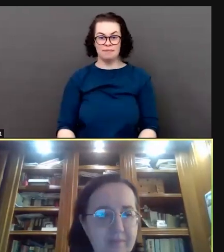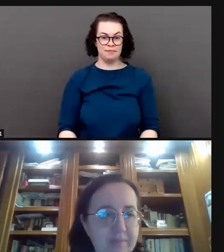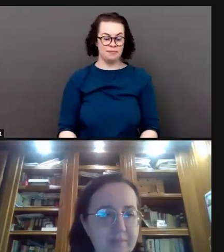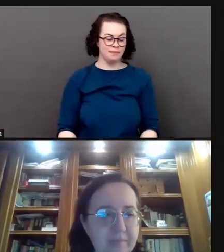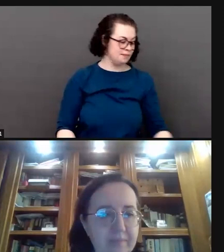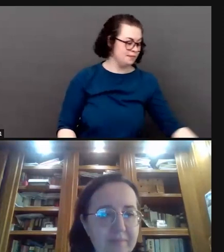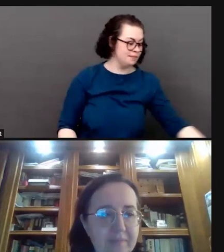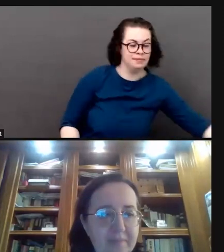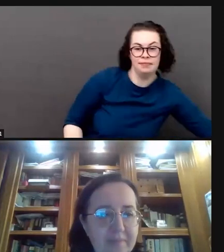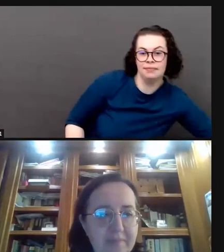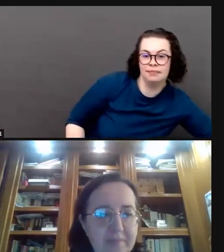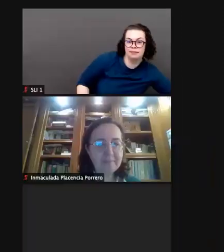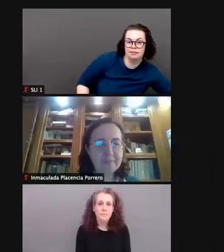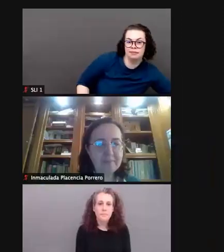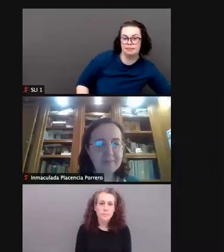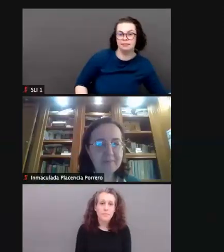Thank you very much, Imma.